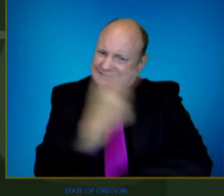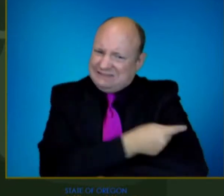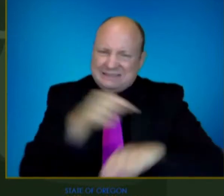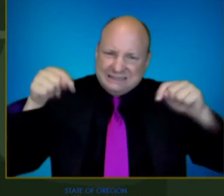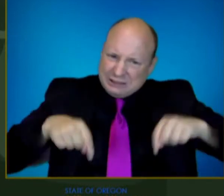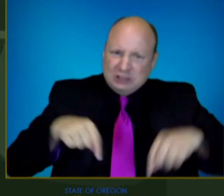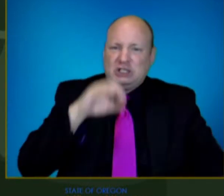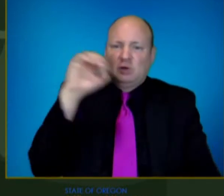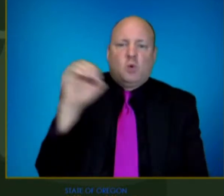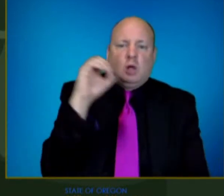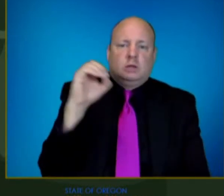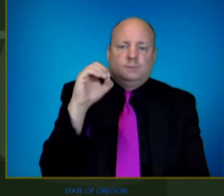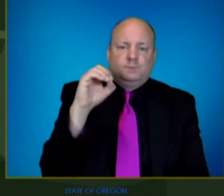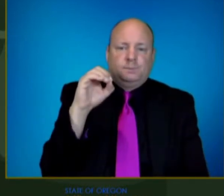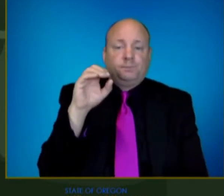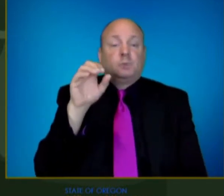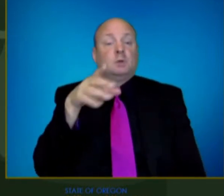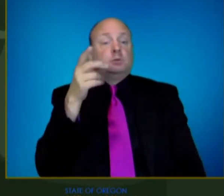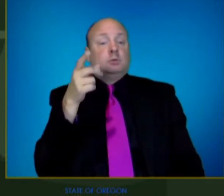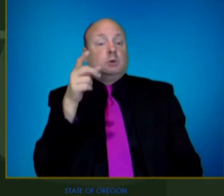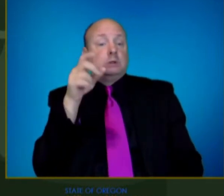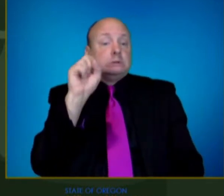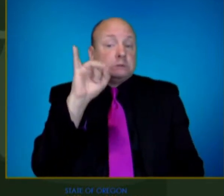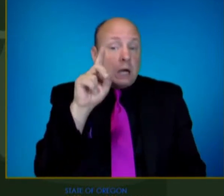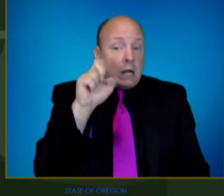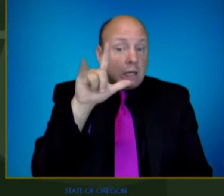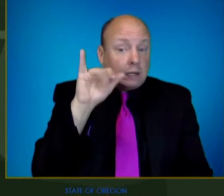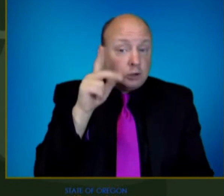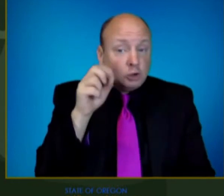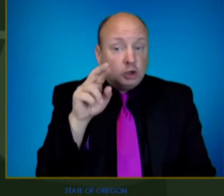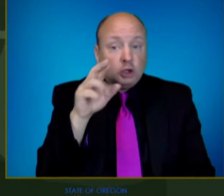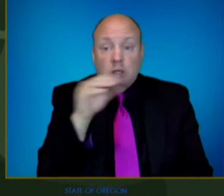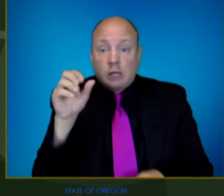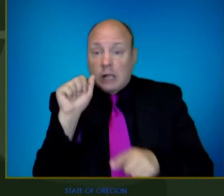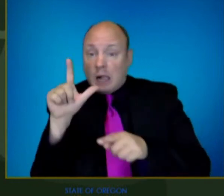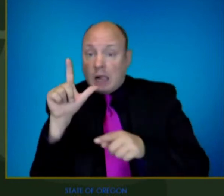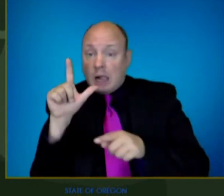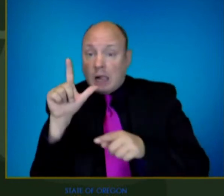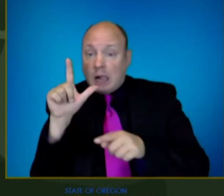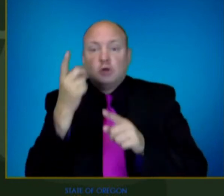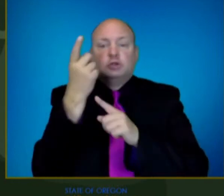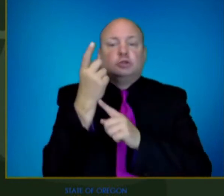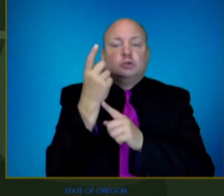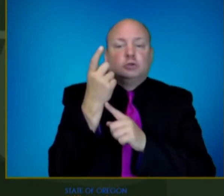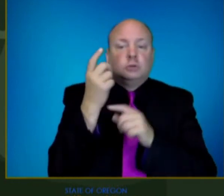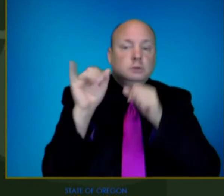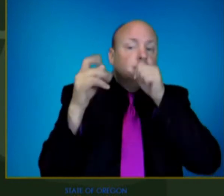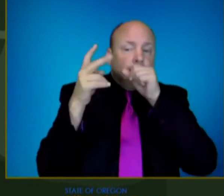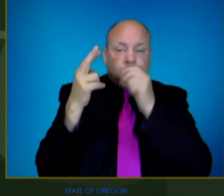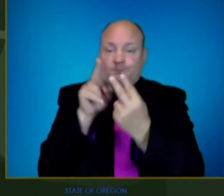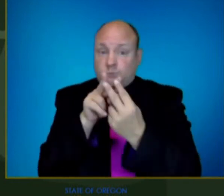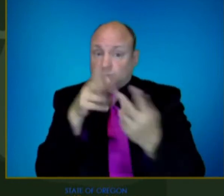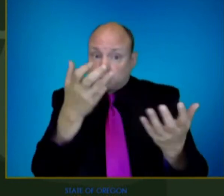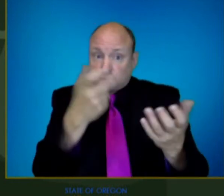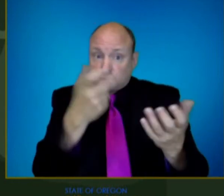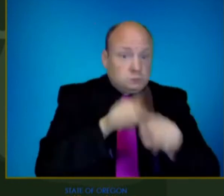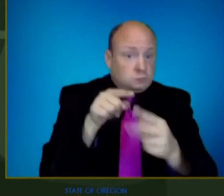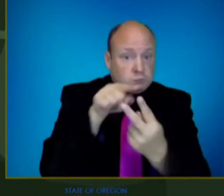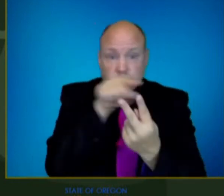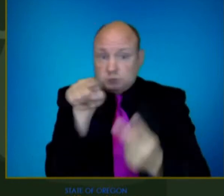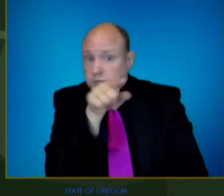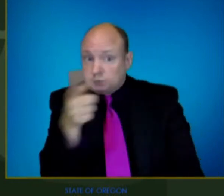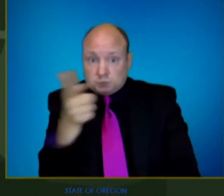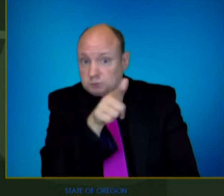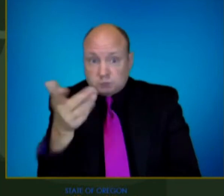Director Seidlinger, Dr. Seidlinger, Director Allen, does either one of you want to fill in? Thank you,